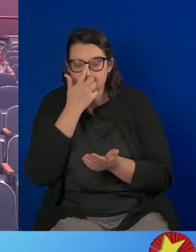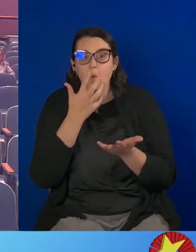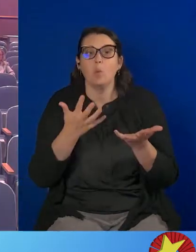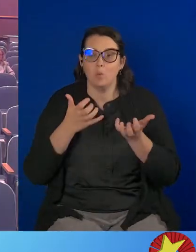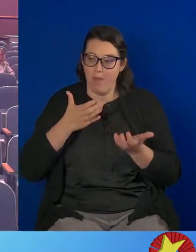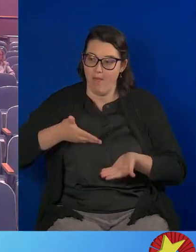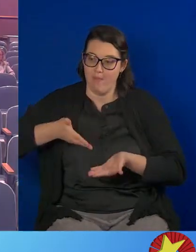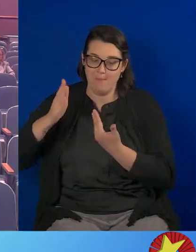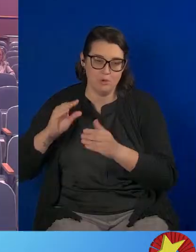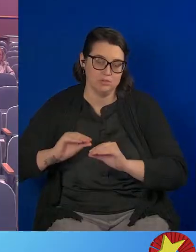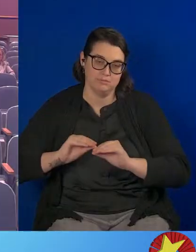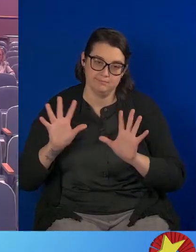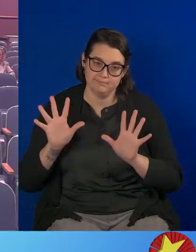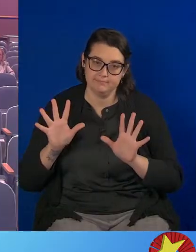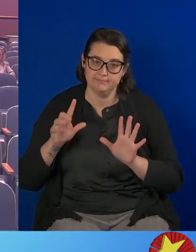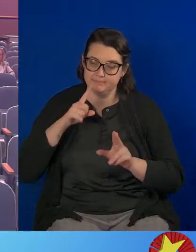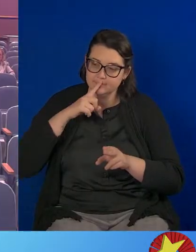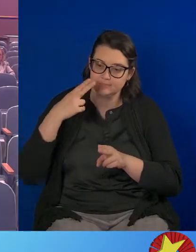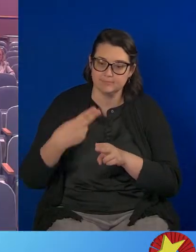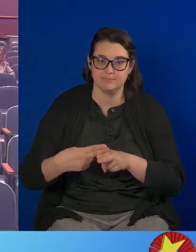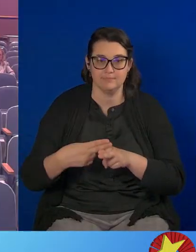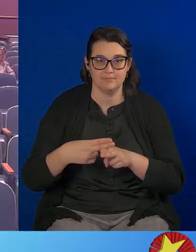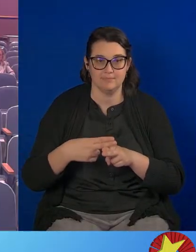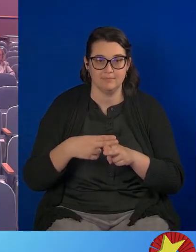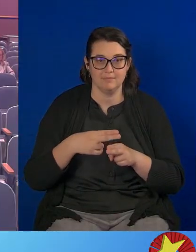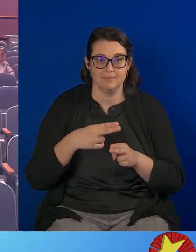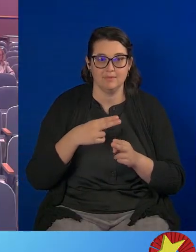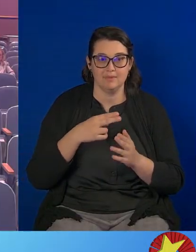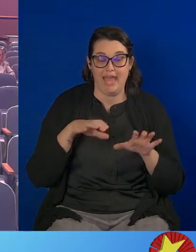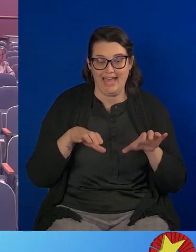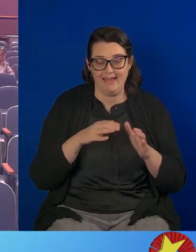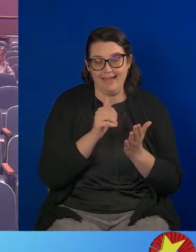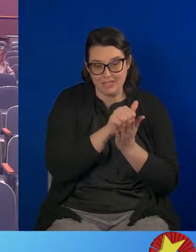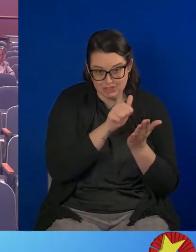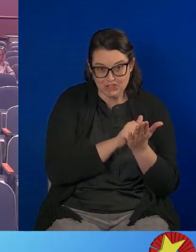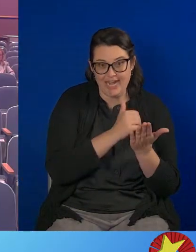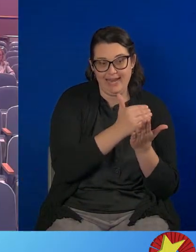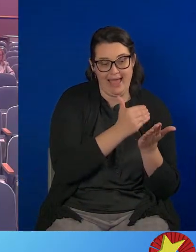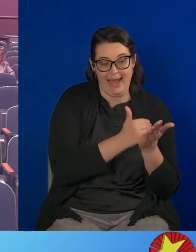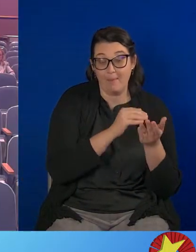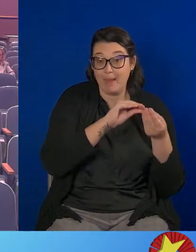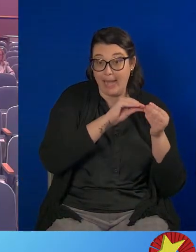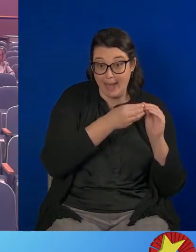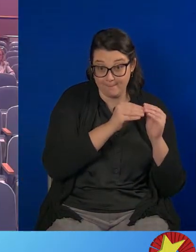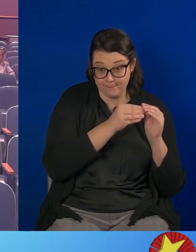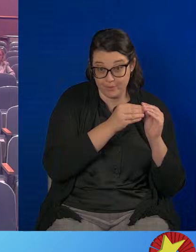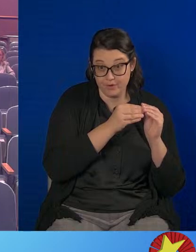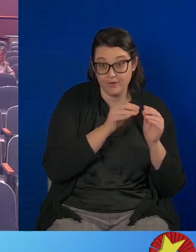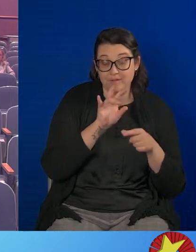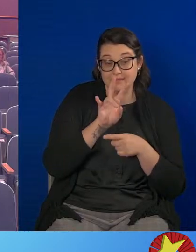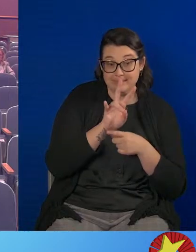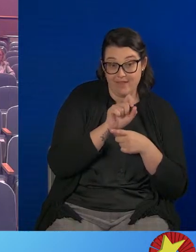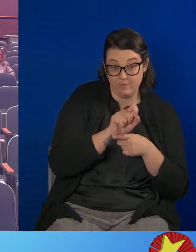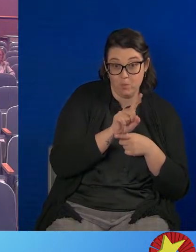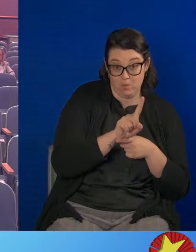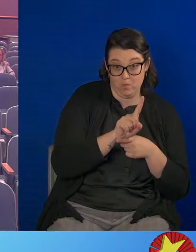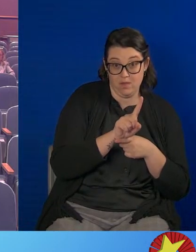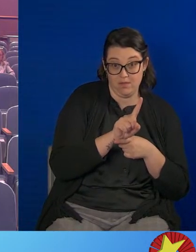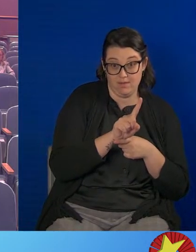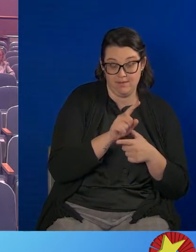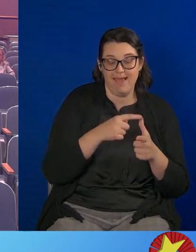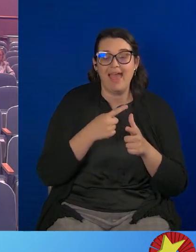motion to the agenda item number, which is 7.1, and then further specify